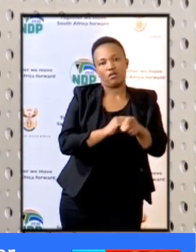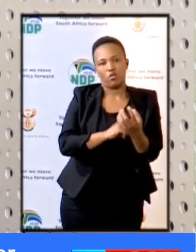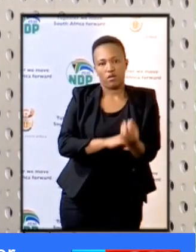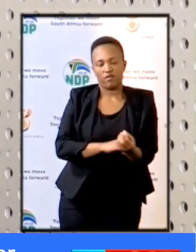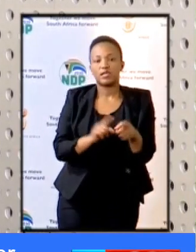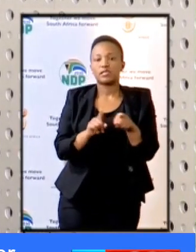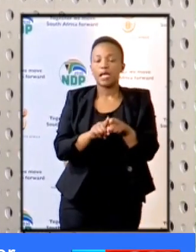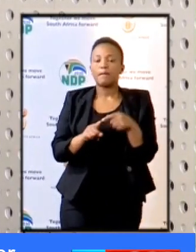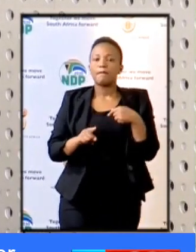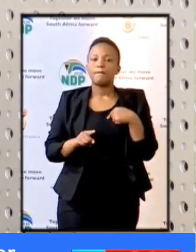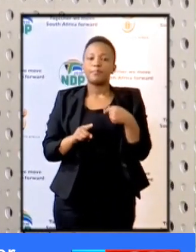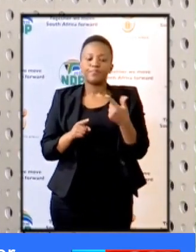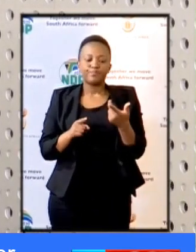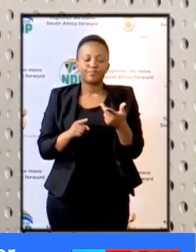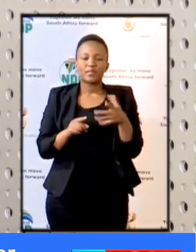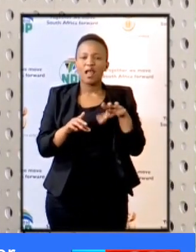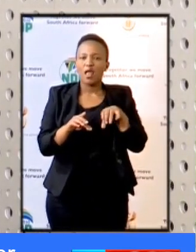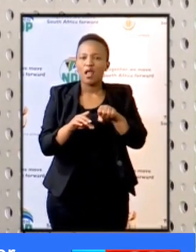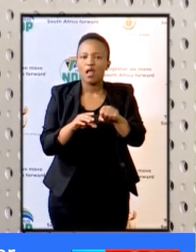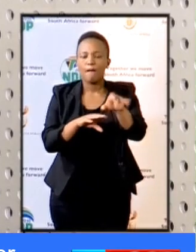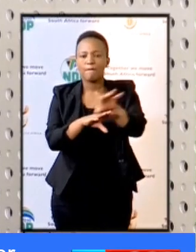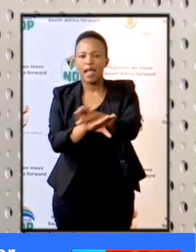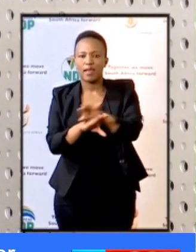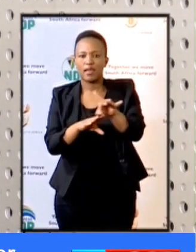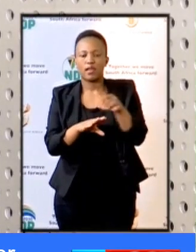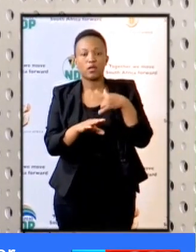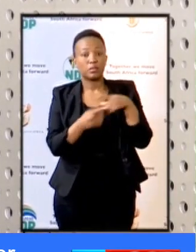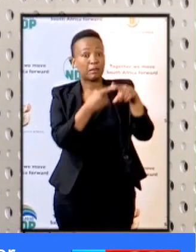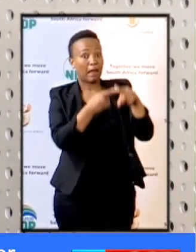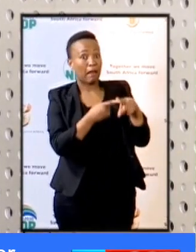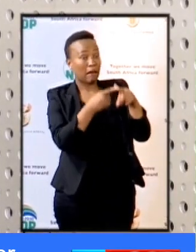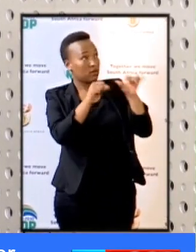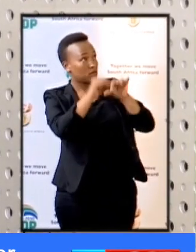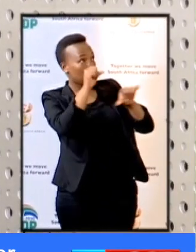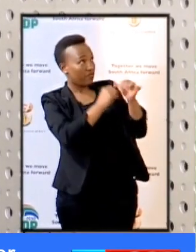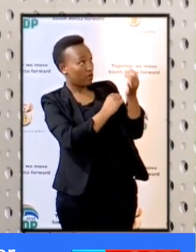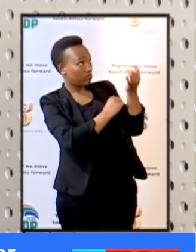recovery plan are based on scientific considerations. So